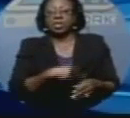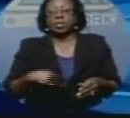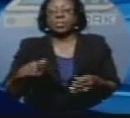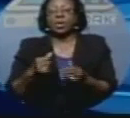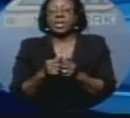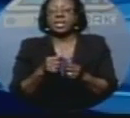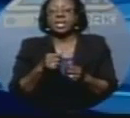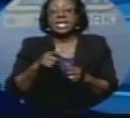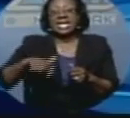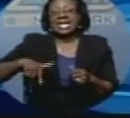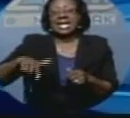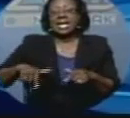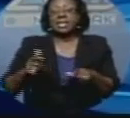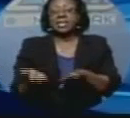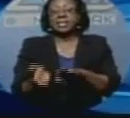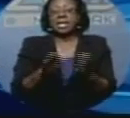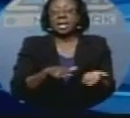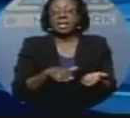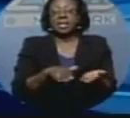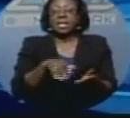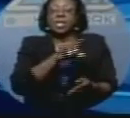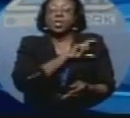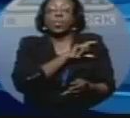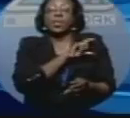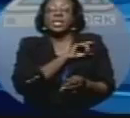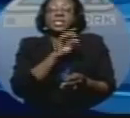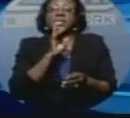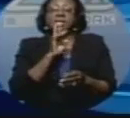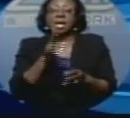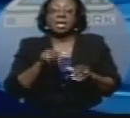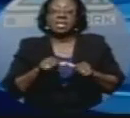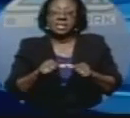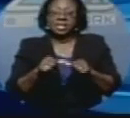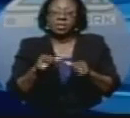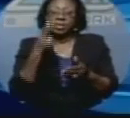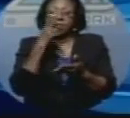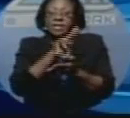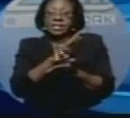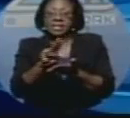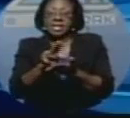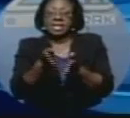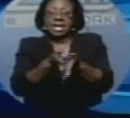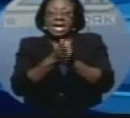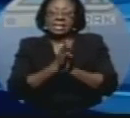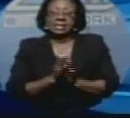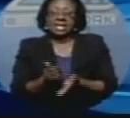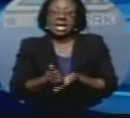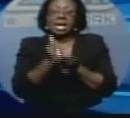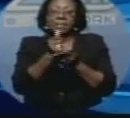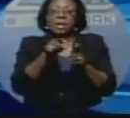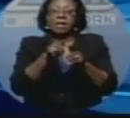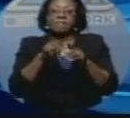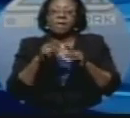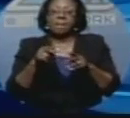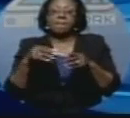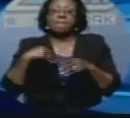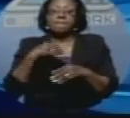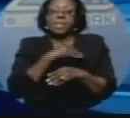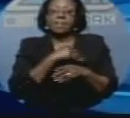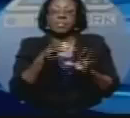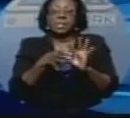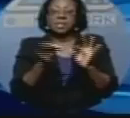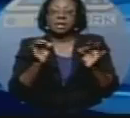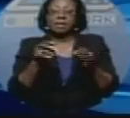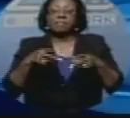injuries. Police are aggressively investigating this matter and are appealing to members of the public for anyone with any information to call the police at